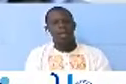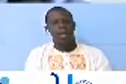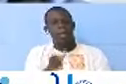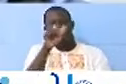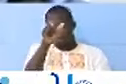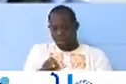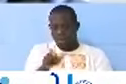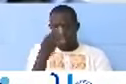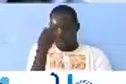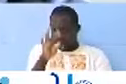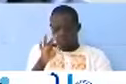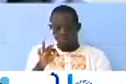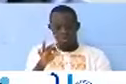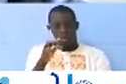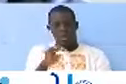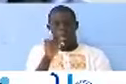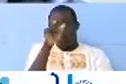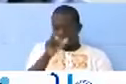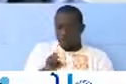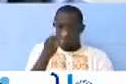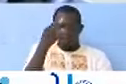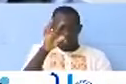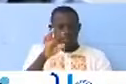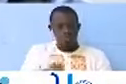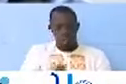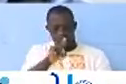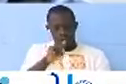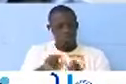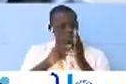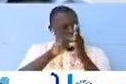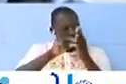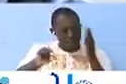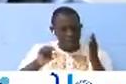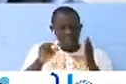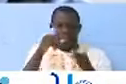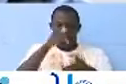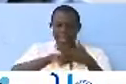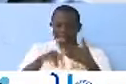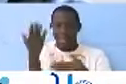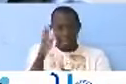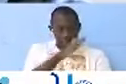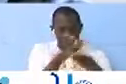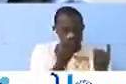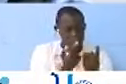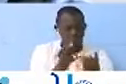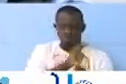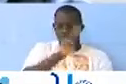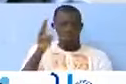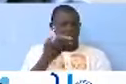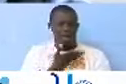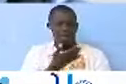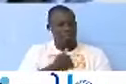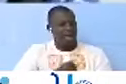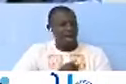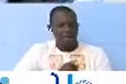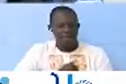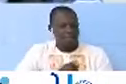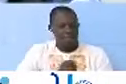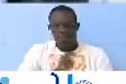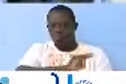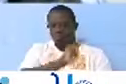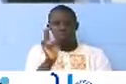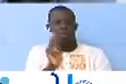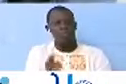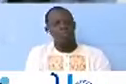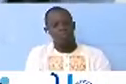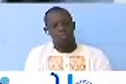Somebody, if you are well, if you are well qualified in anything, then you shouldn't have fears.